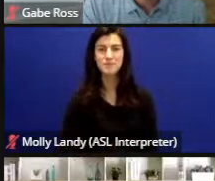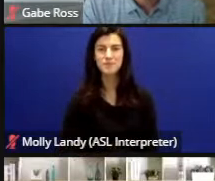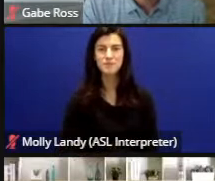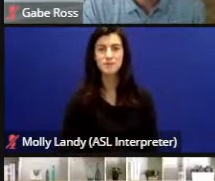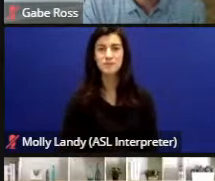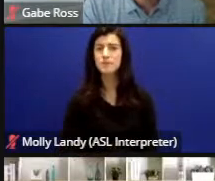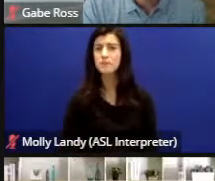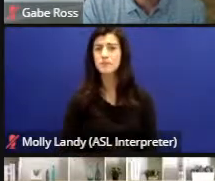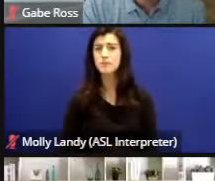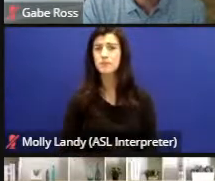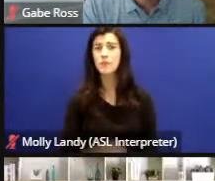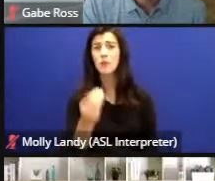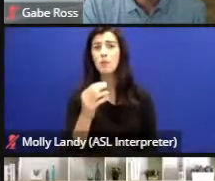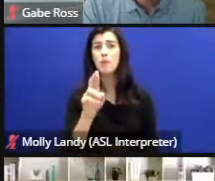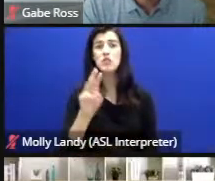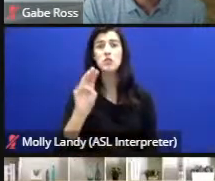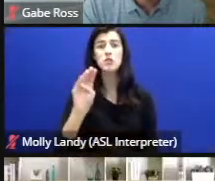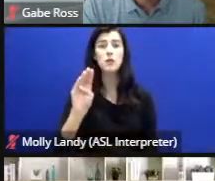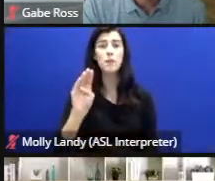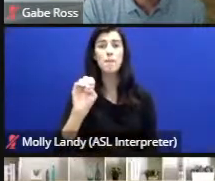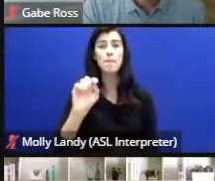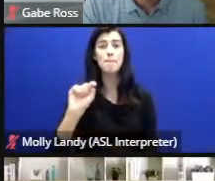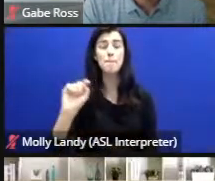Is Mr. Battershell unmuted?